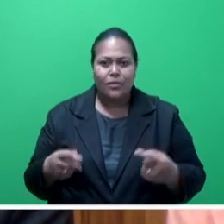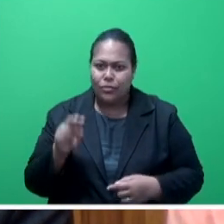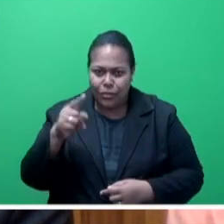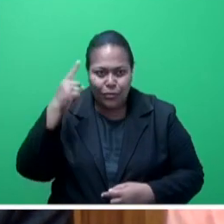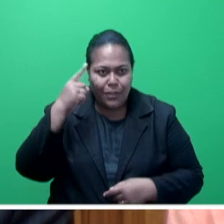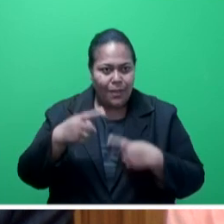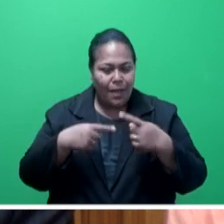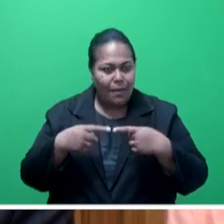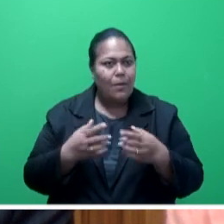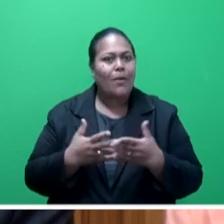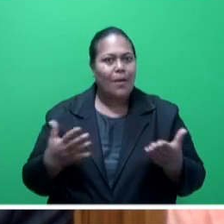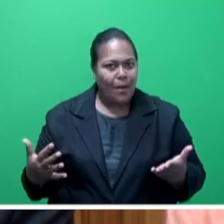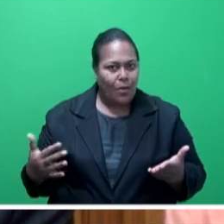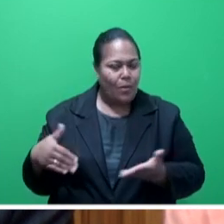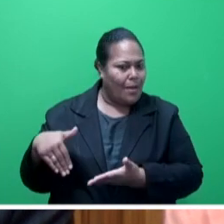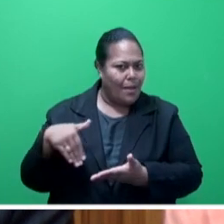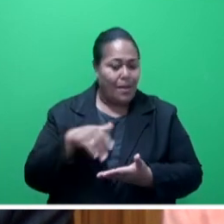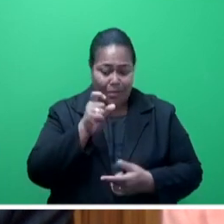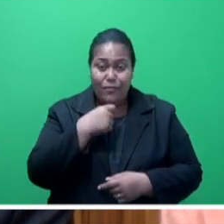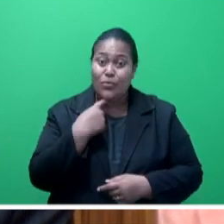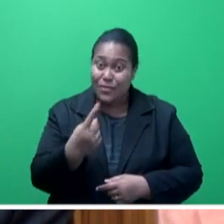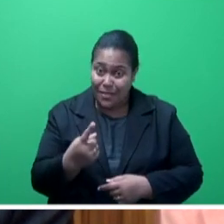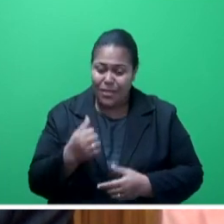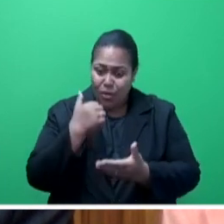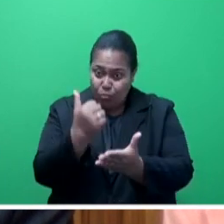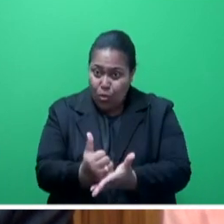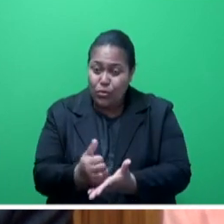say that support to vulnerable people is a freebie, you're